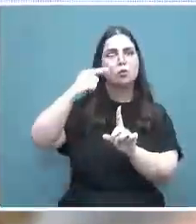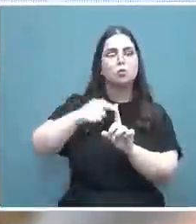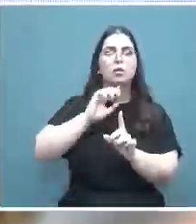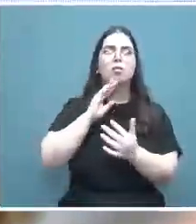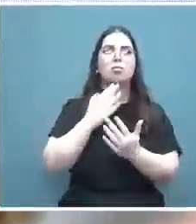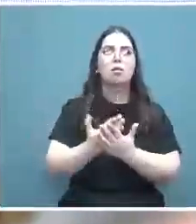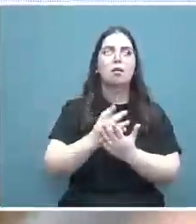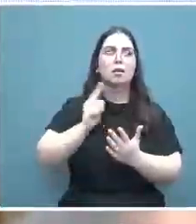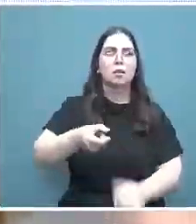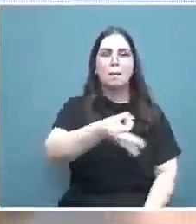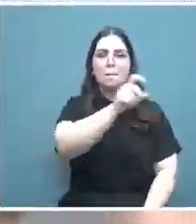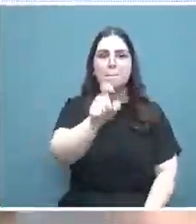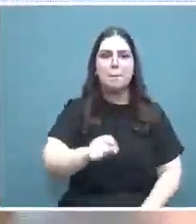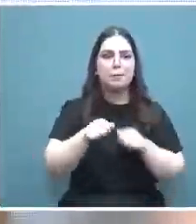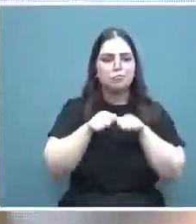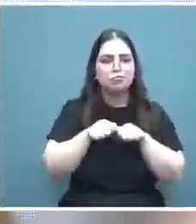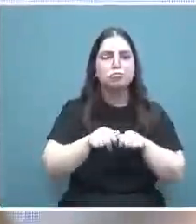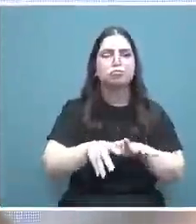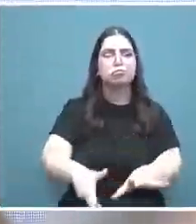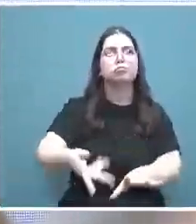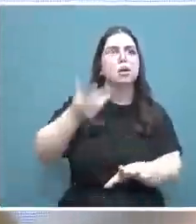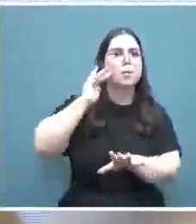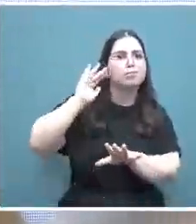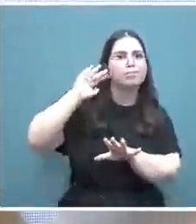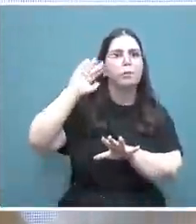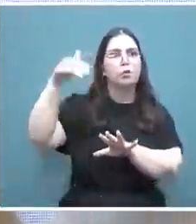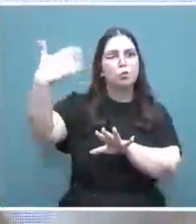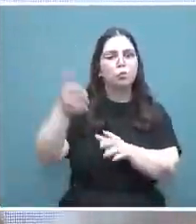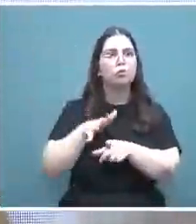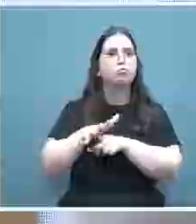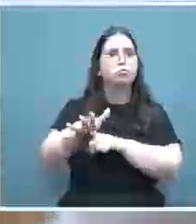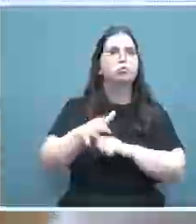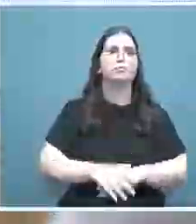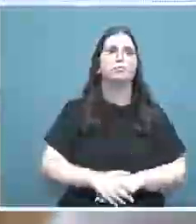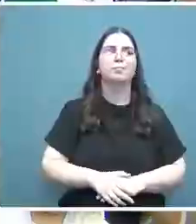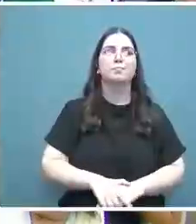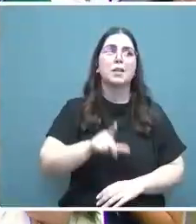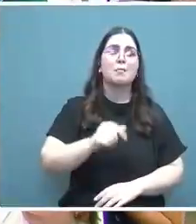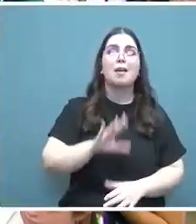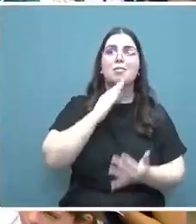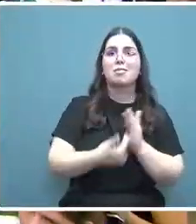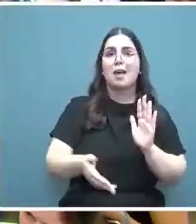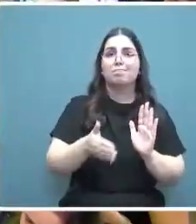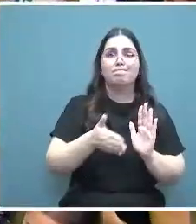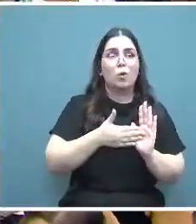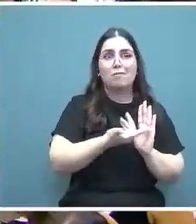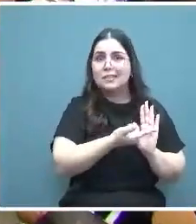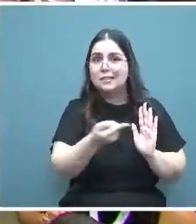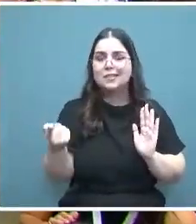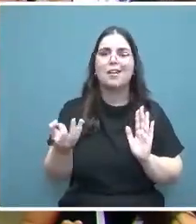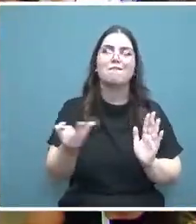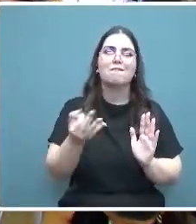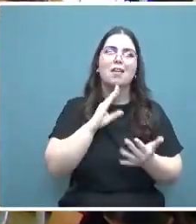lasting peace for Ukraine. Thank you. And you have a lot of reasons to be very proud of Ukrainian